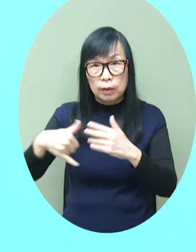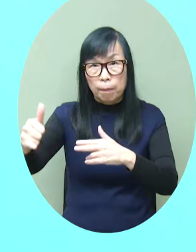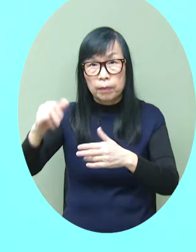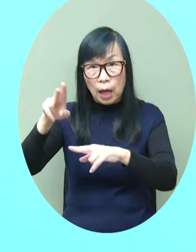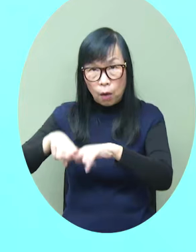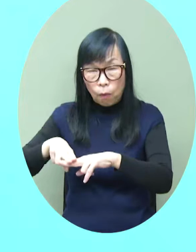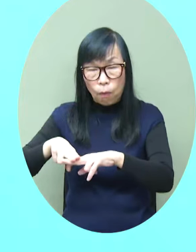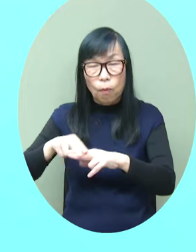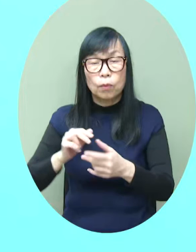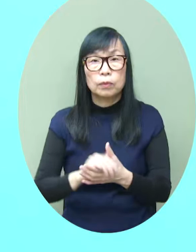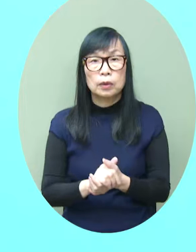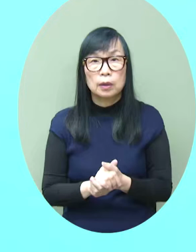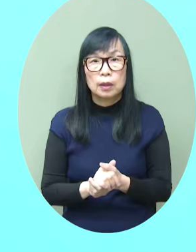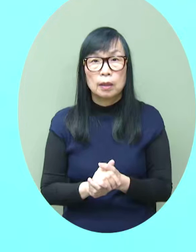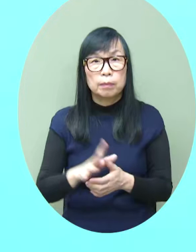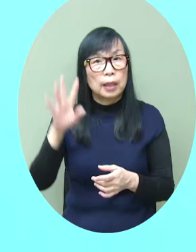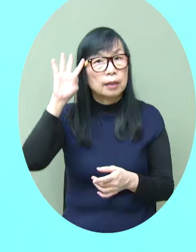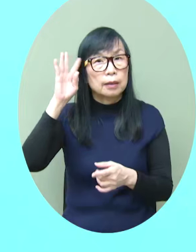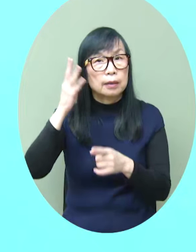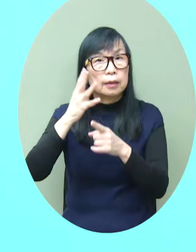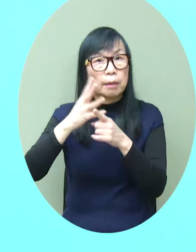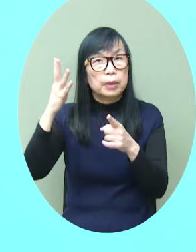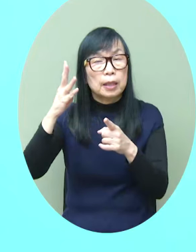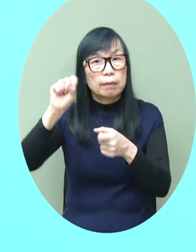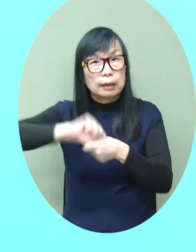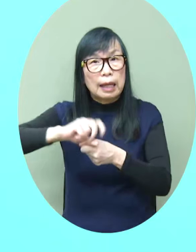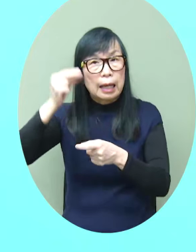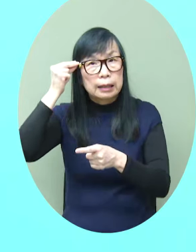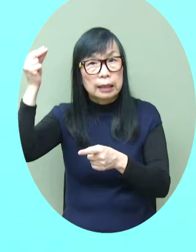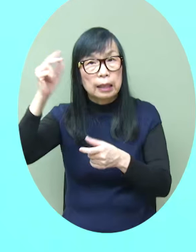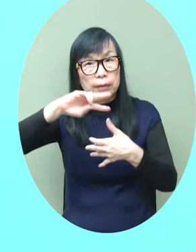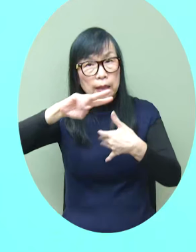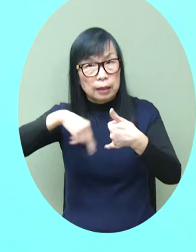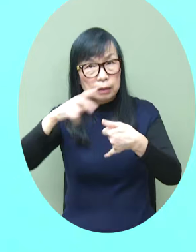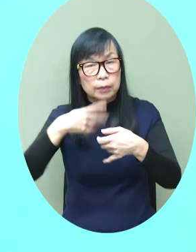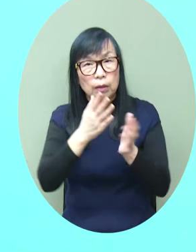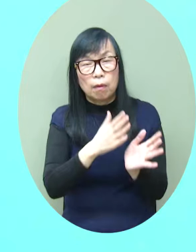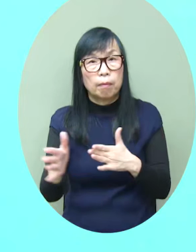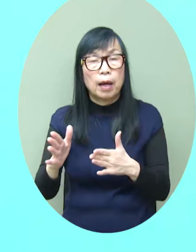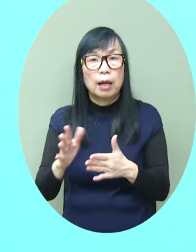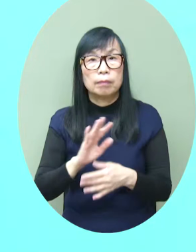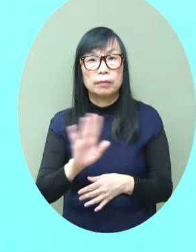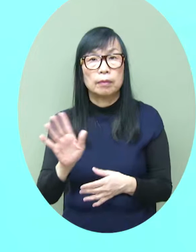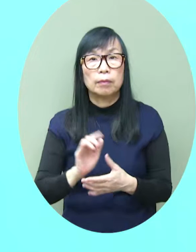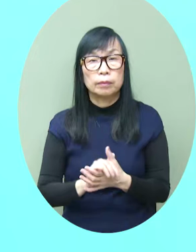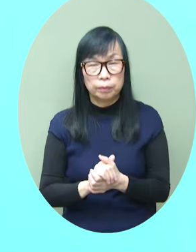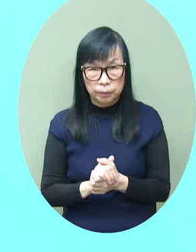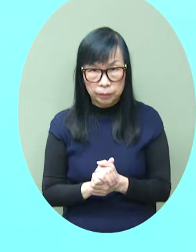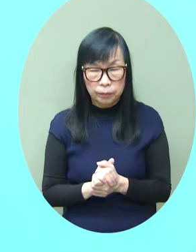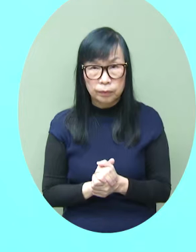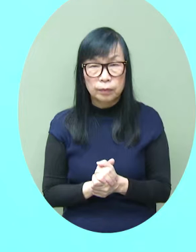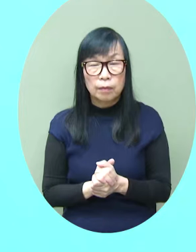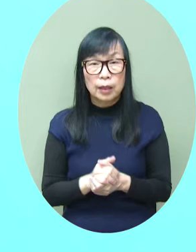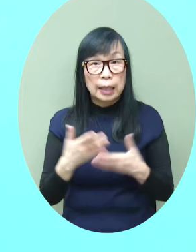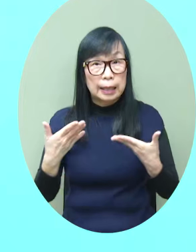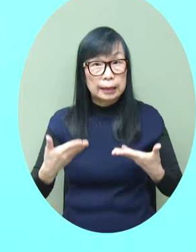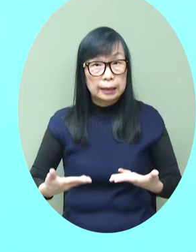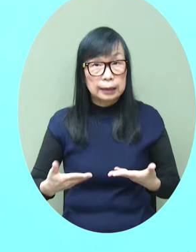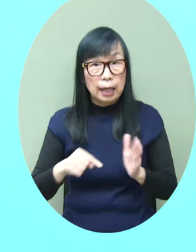quarantine. And in the anti-COVID-19 strategy, controlling the import